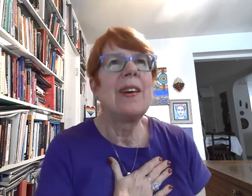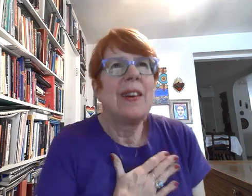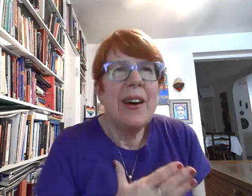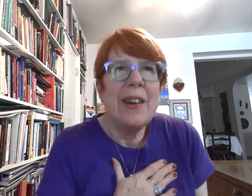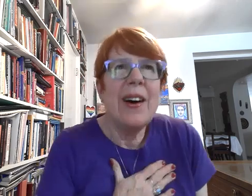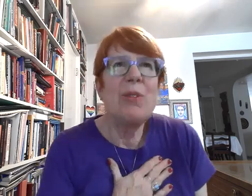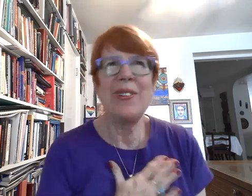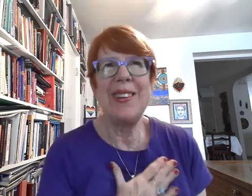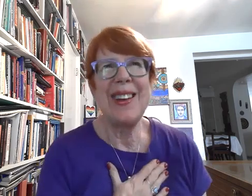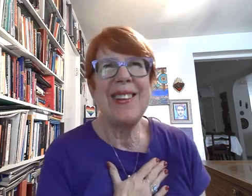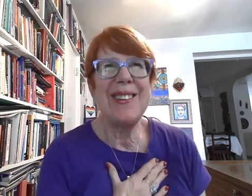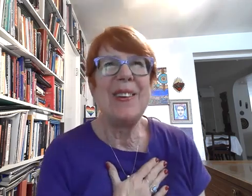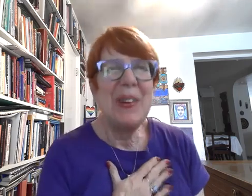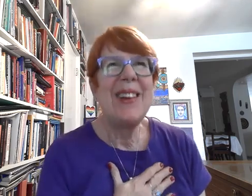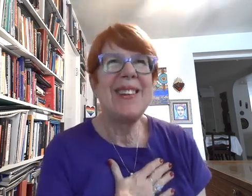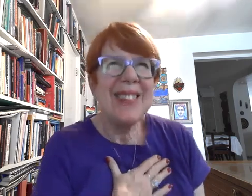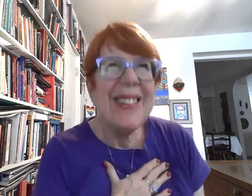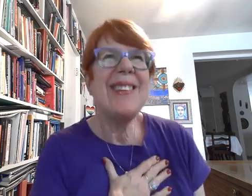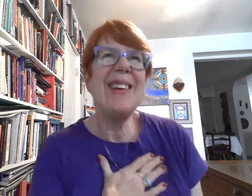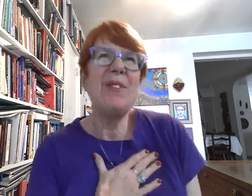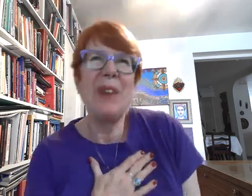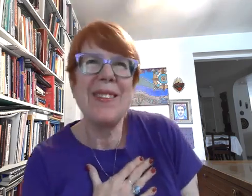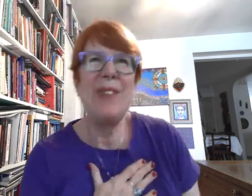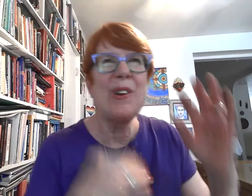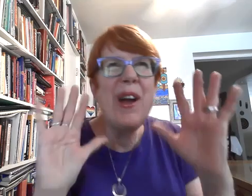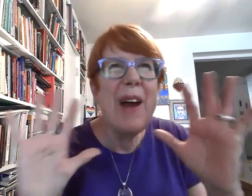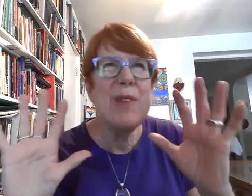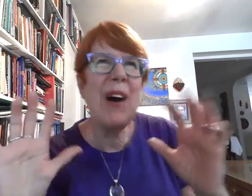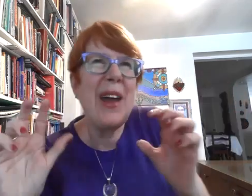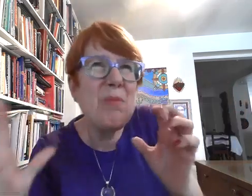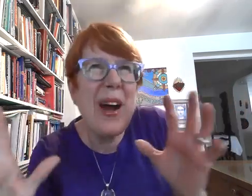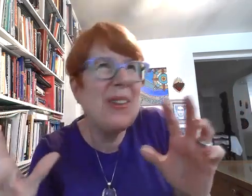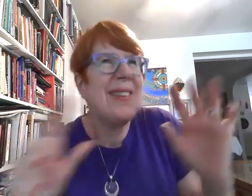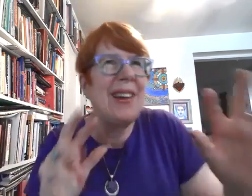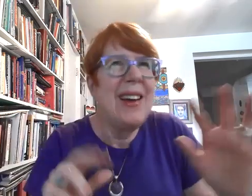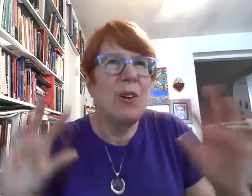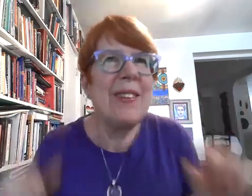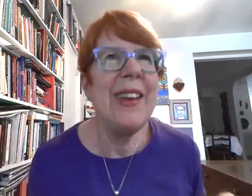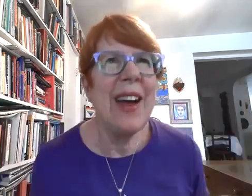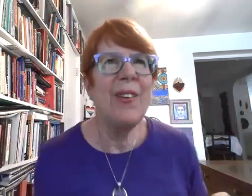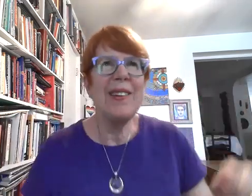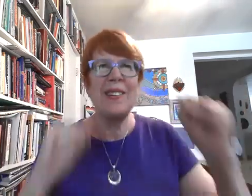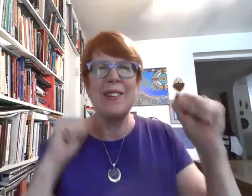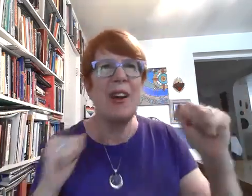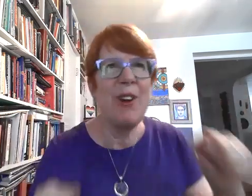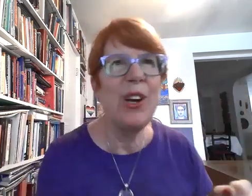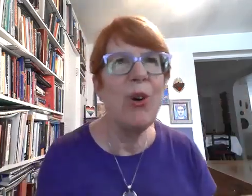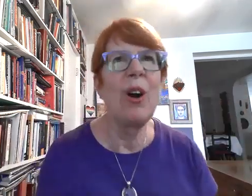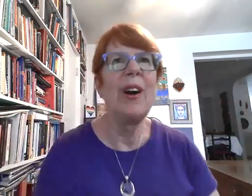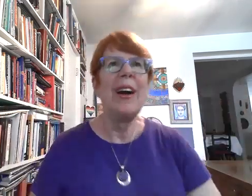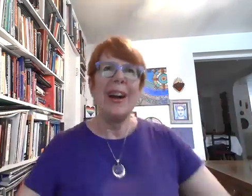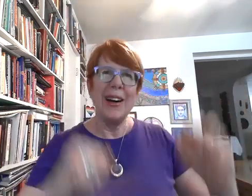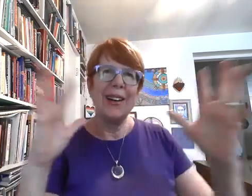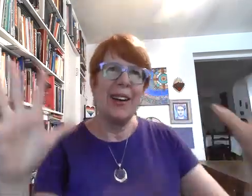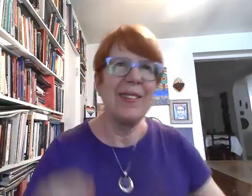is a risky thing to do. The dignity of risk, even though I write about at promise and critique at risk to my very